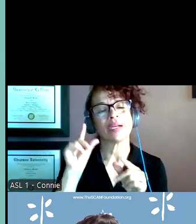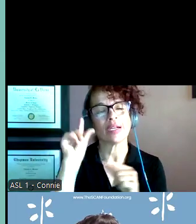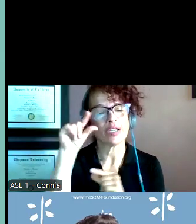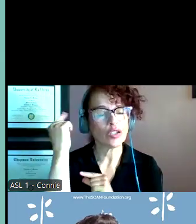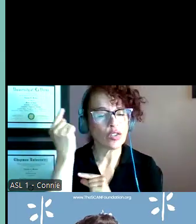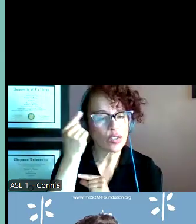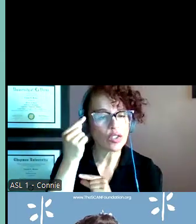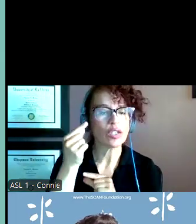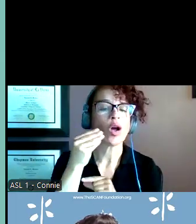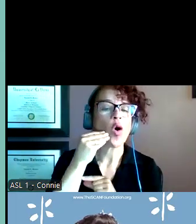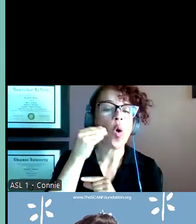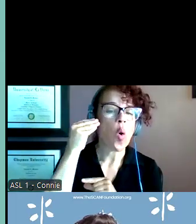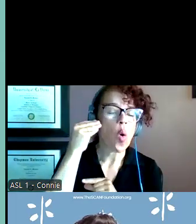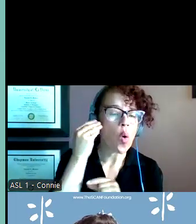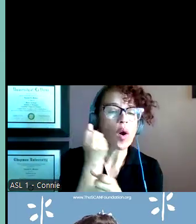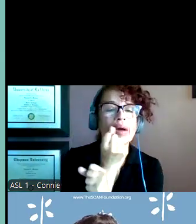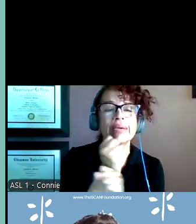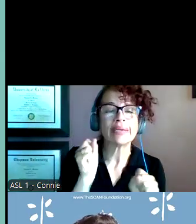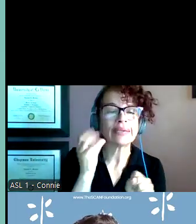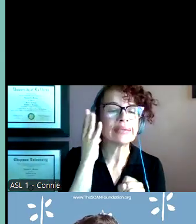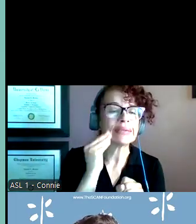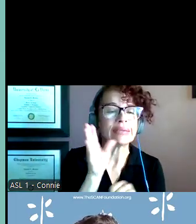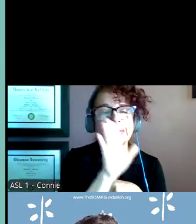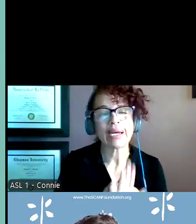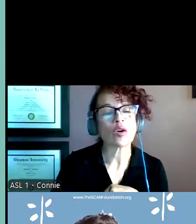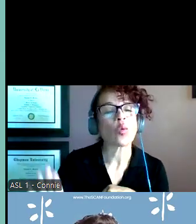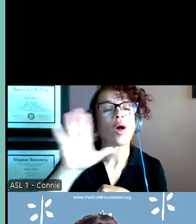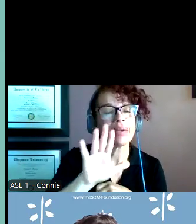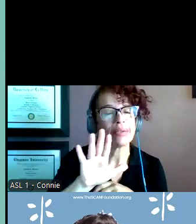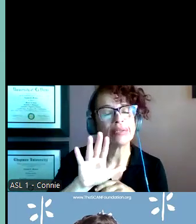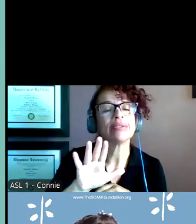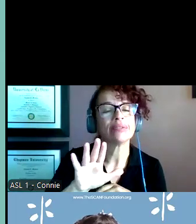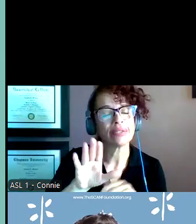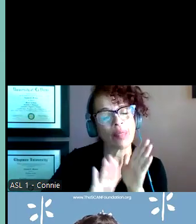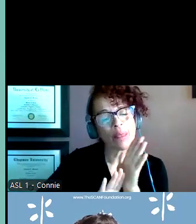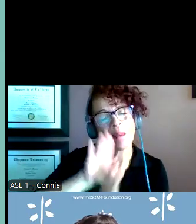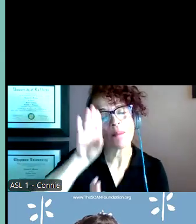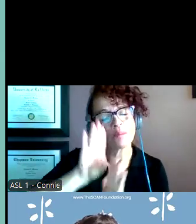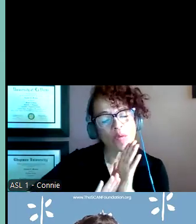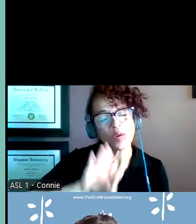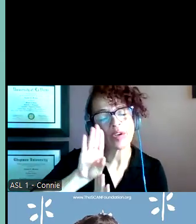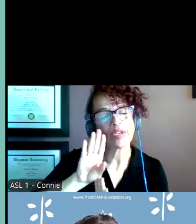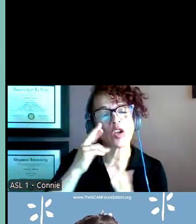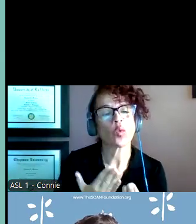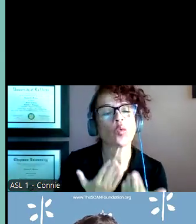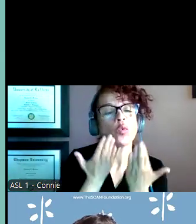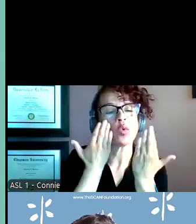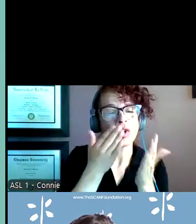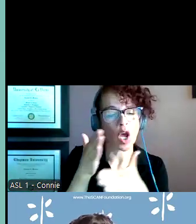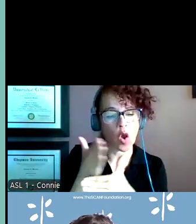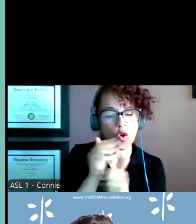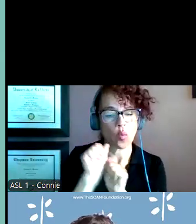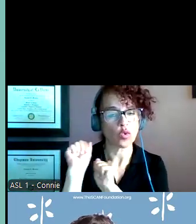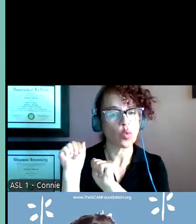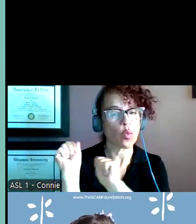home and community-based services, those past experiences and processes, and have developed the recommendations I'm going to share with you